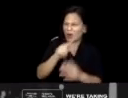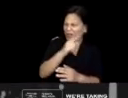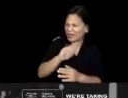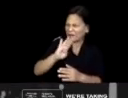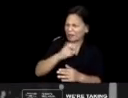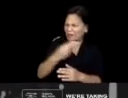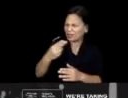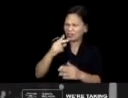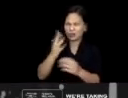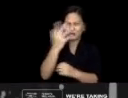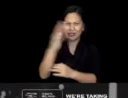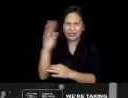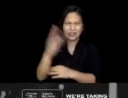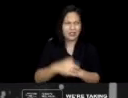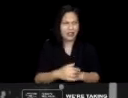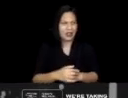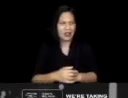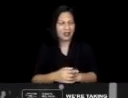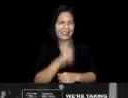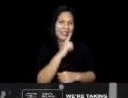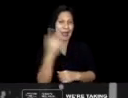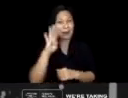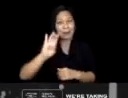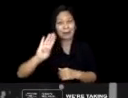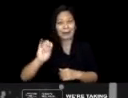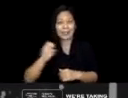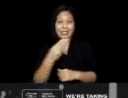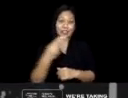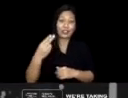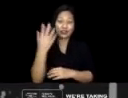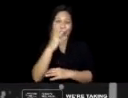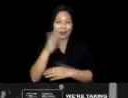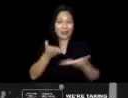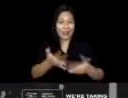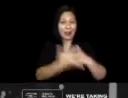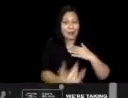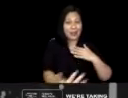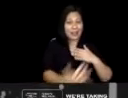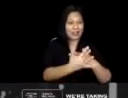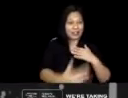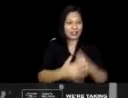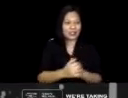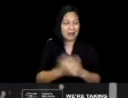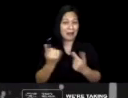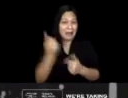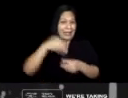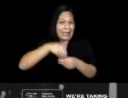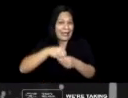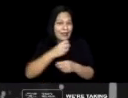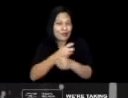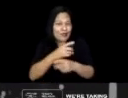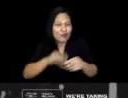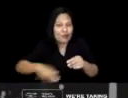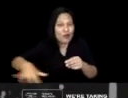says they're beech trees on the beach. Is it PCBs in the soil? That's clever. Parkour guy knows his stuff.